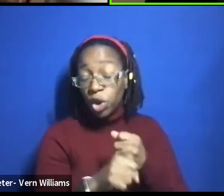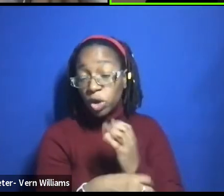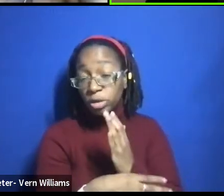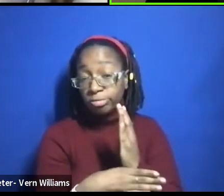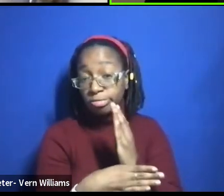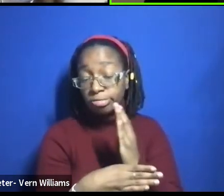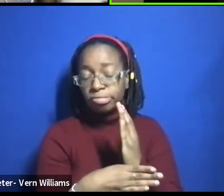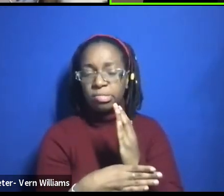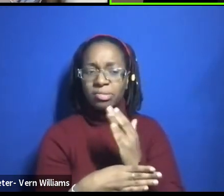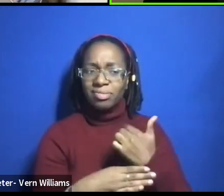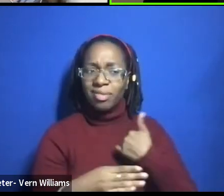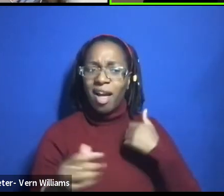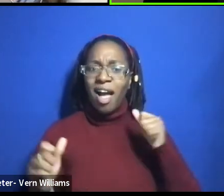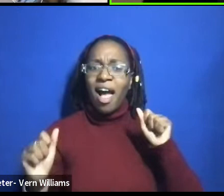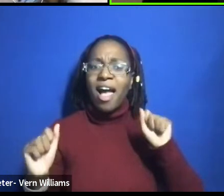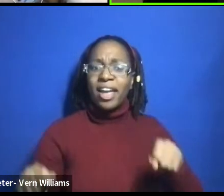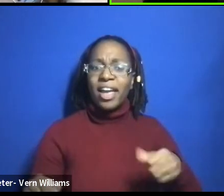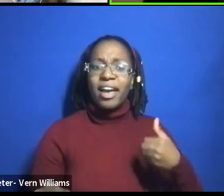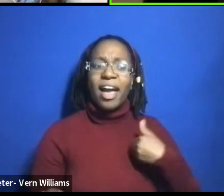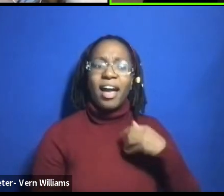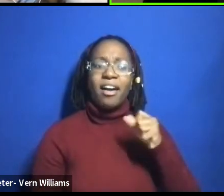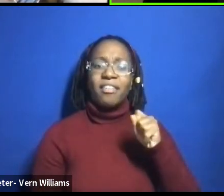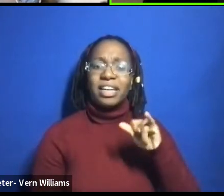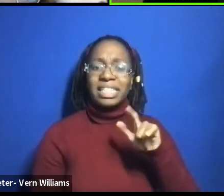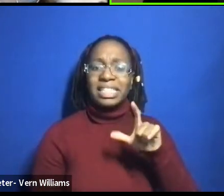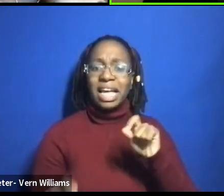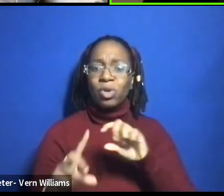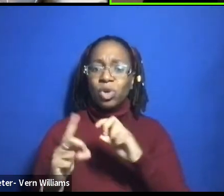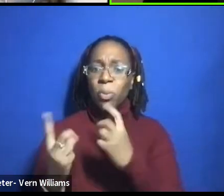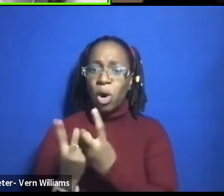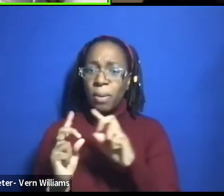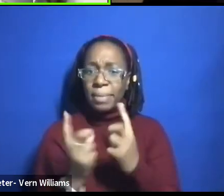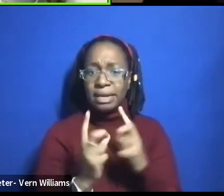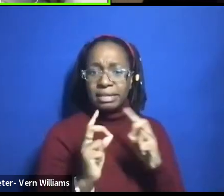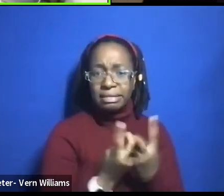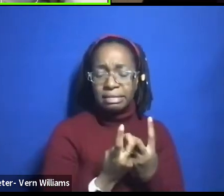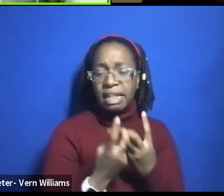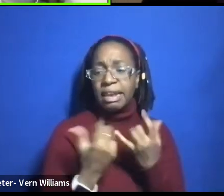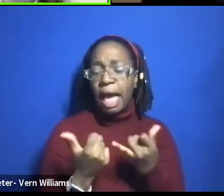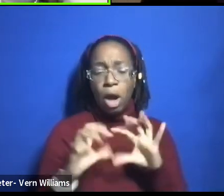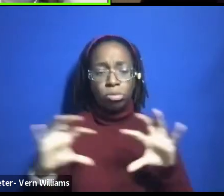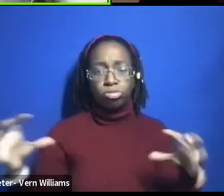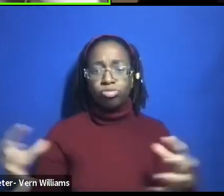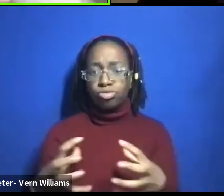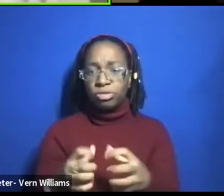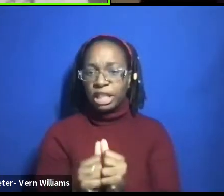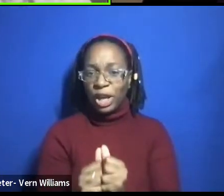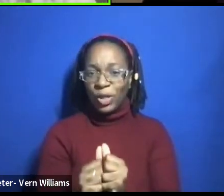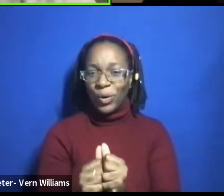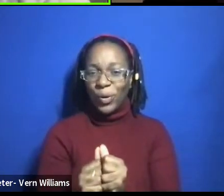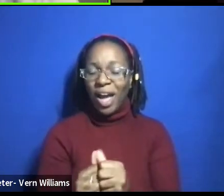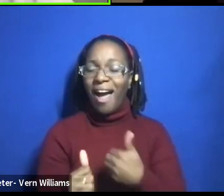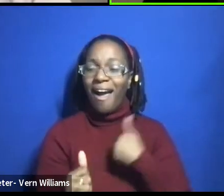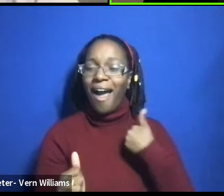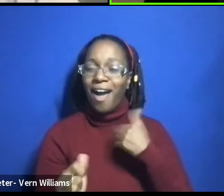the ability to bring siloed departments together as an outsider. You do, yeah, I know that. Well, it's just, you